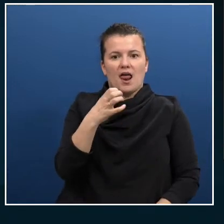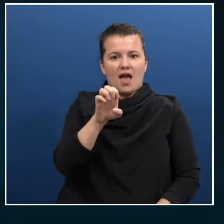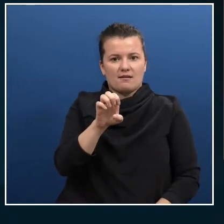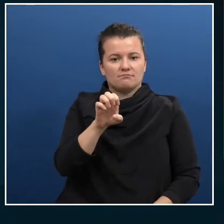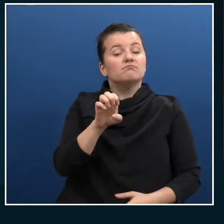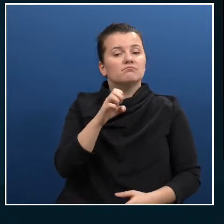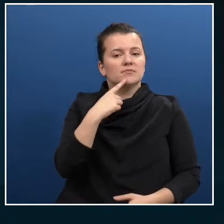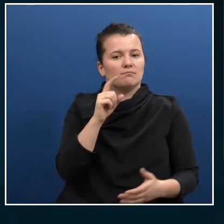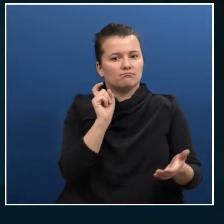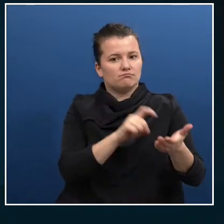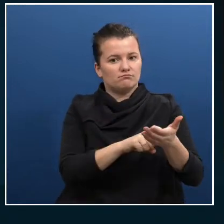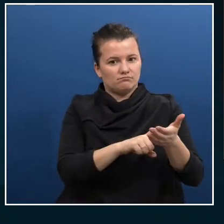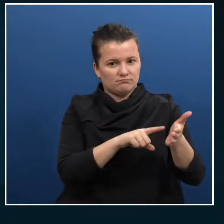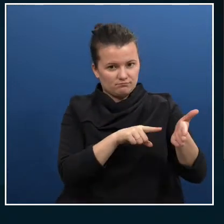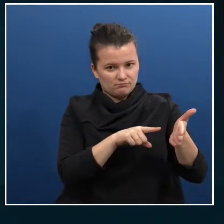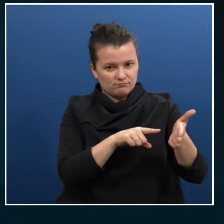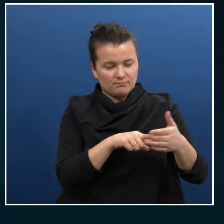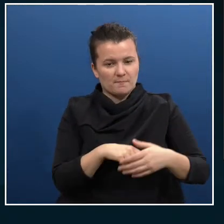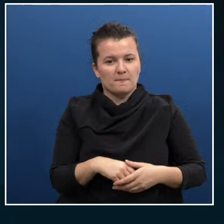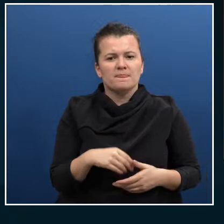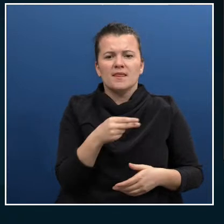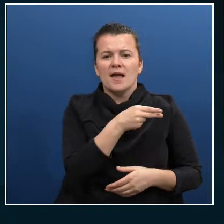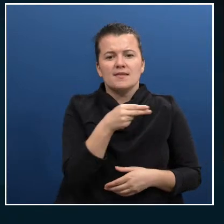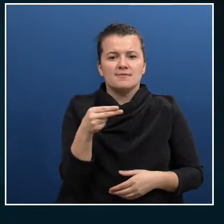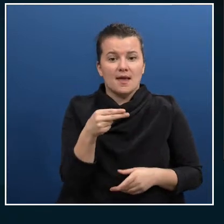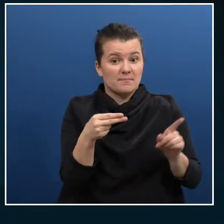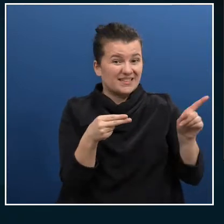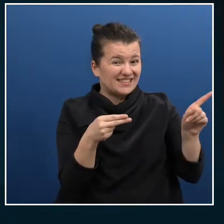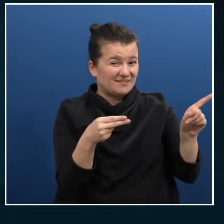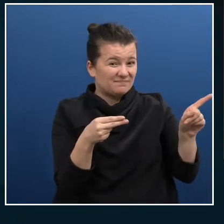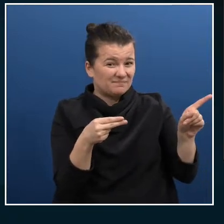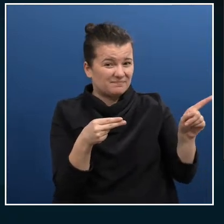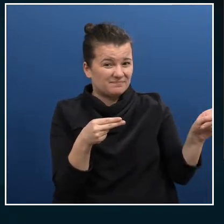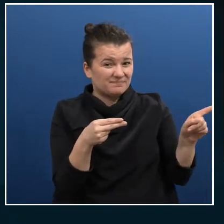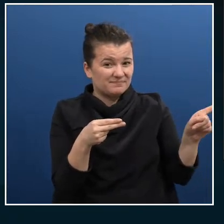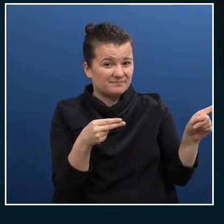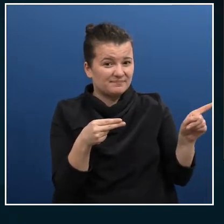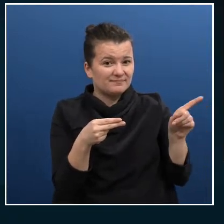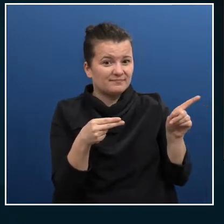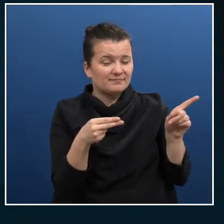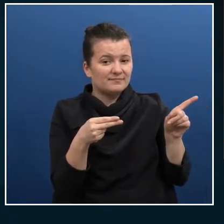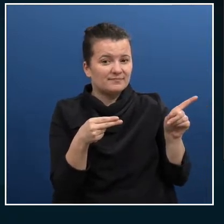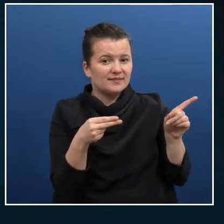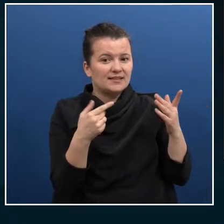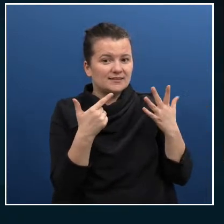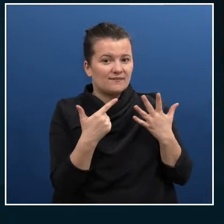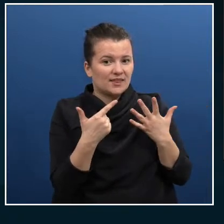and then the name of this demo file, which is number 7.